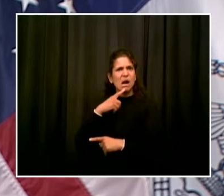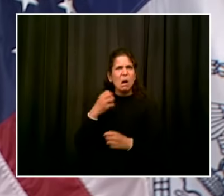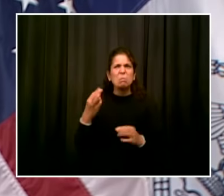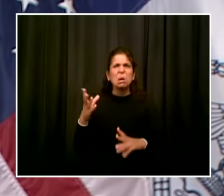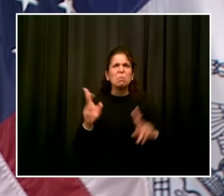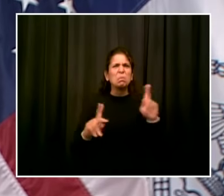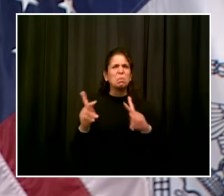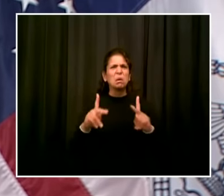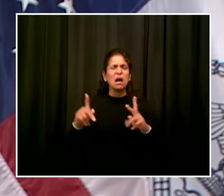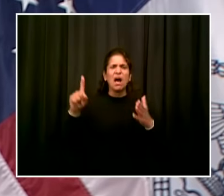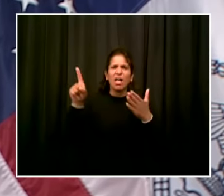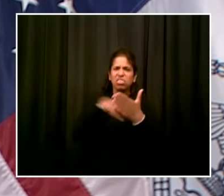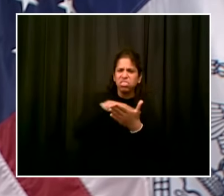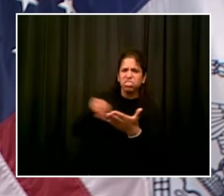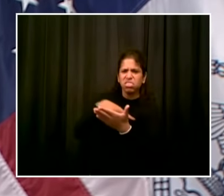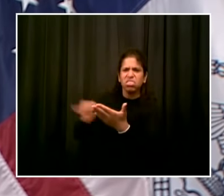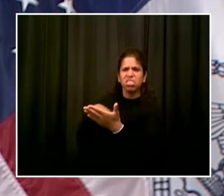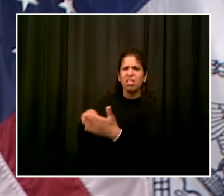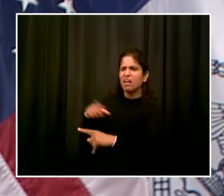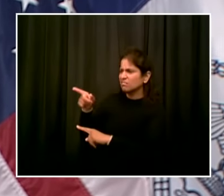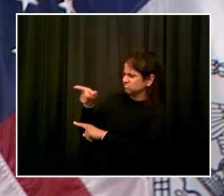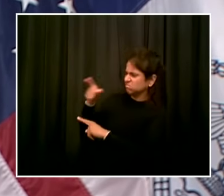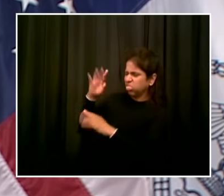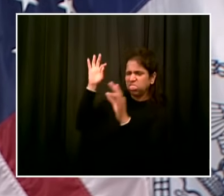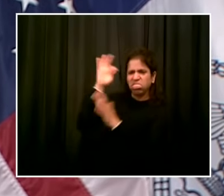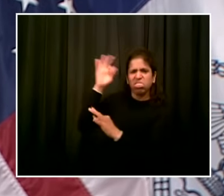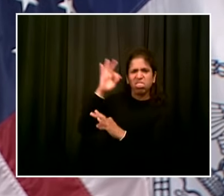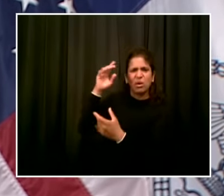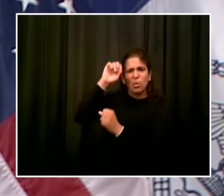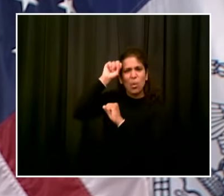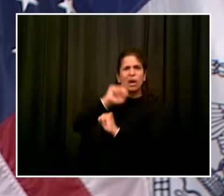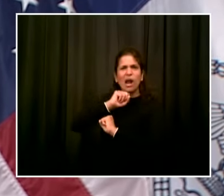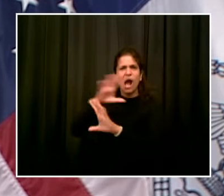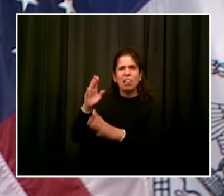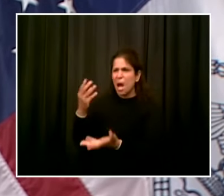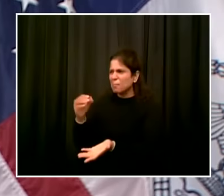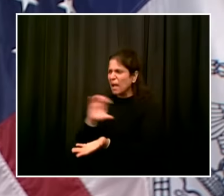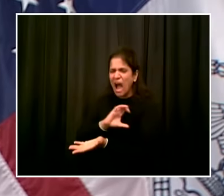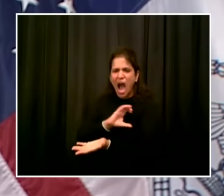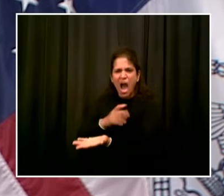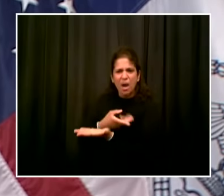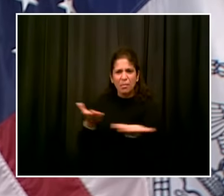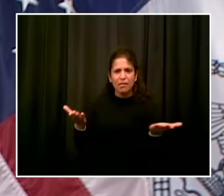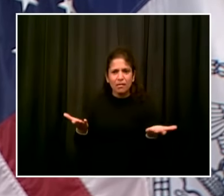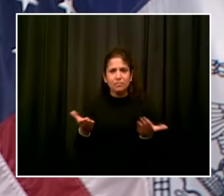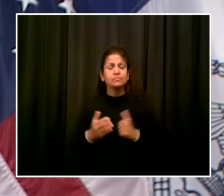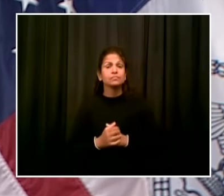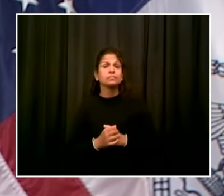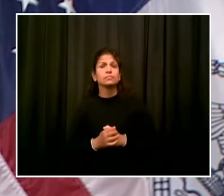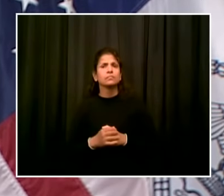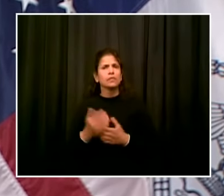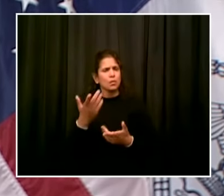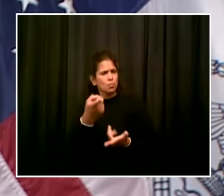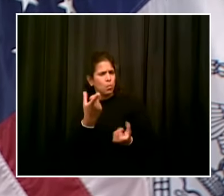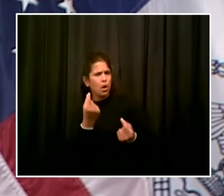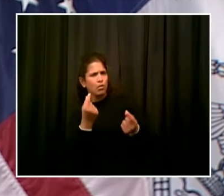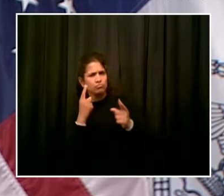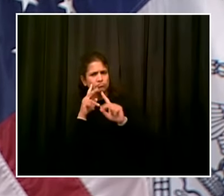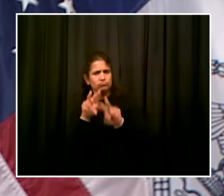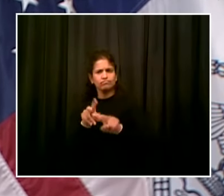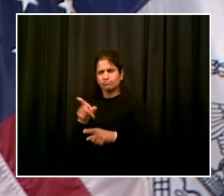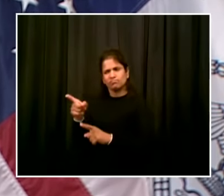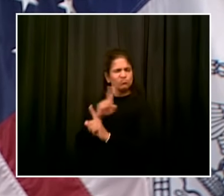his criticism of, calls for reform to the police department. So what's your response? Have you spoken to him since? Have you seen the video? All that. Yeah, I've spoken